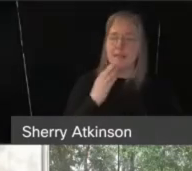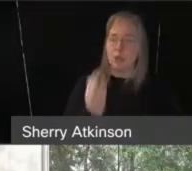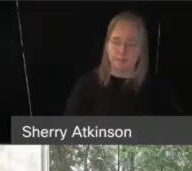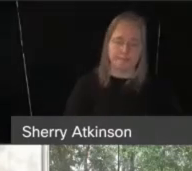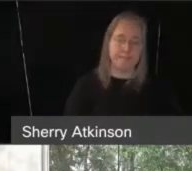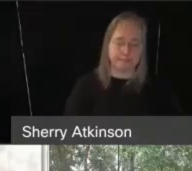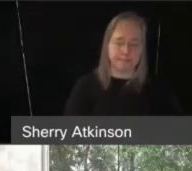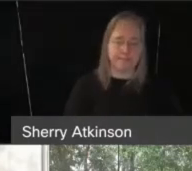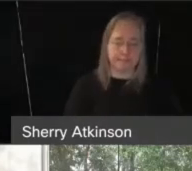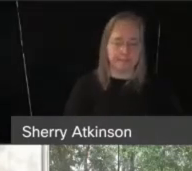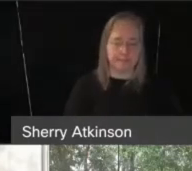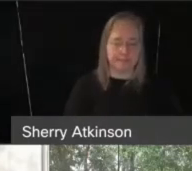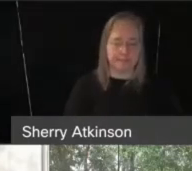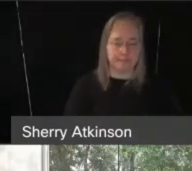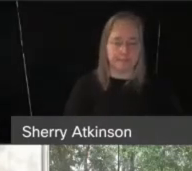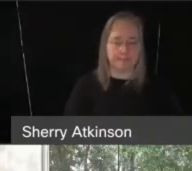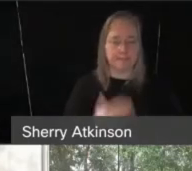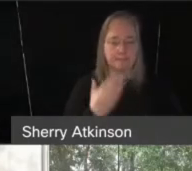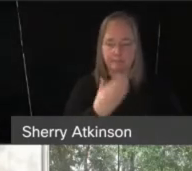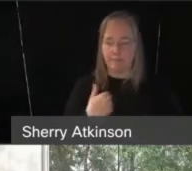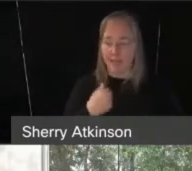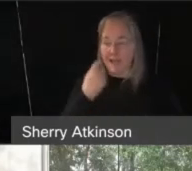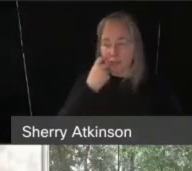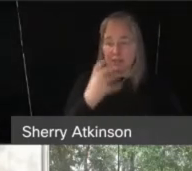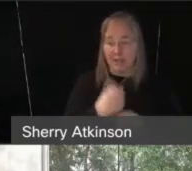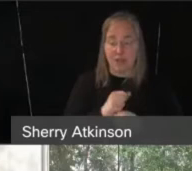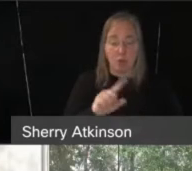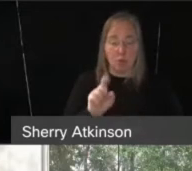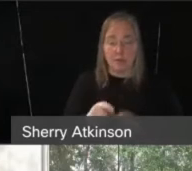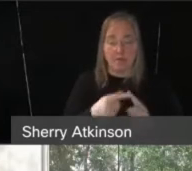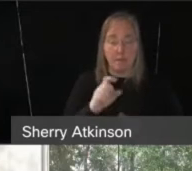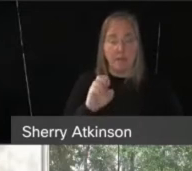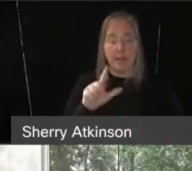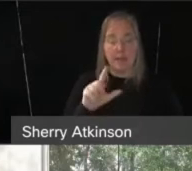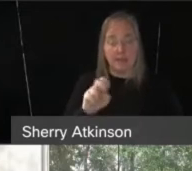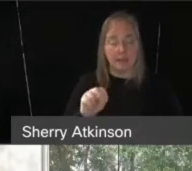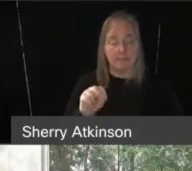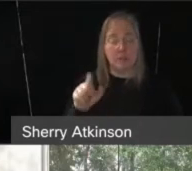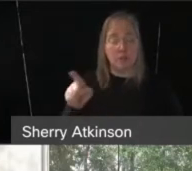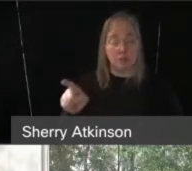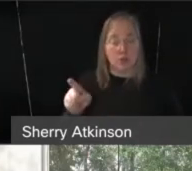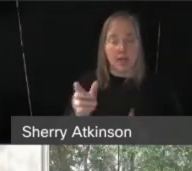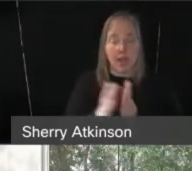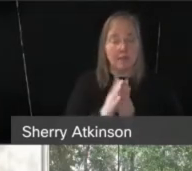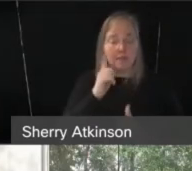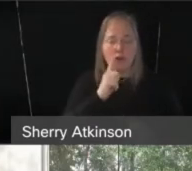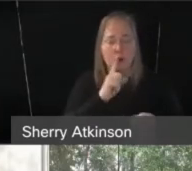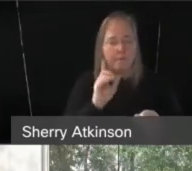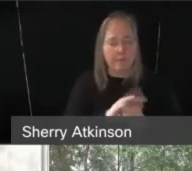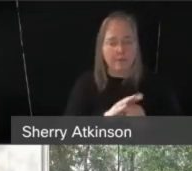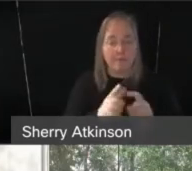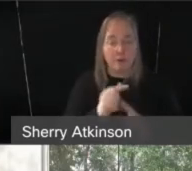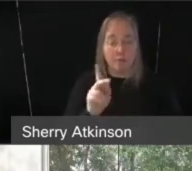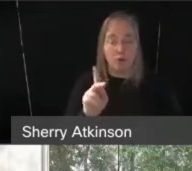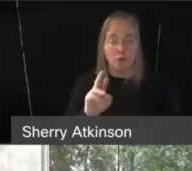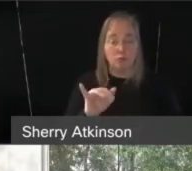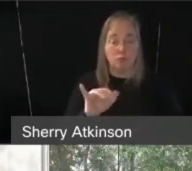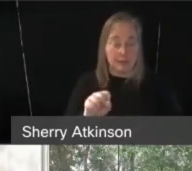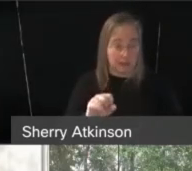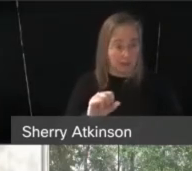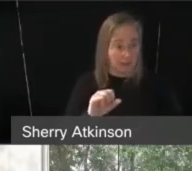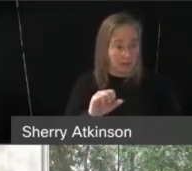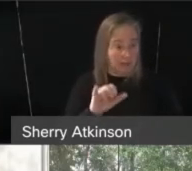Mm-hmm. Thank you. I just got a question from Ellen. She was asking or asked for confirmation from Chris that isn't it that